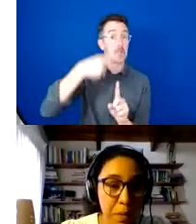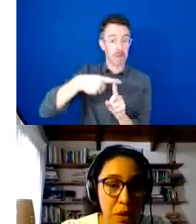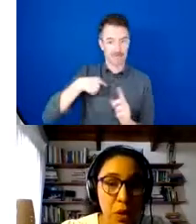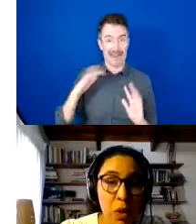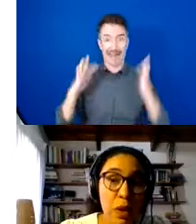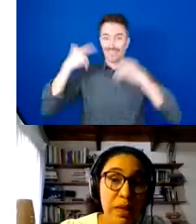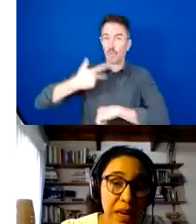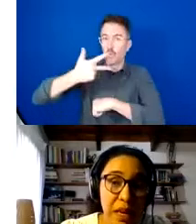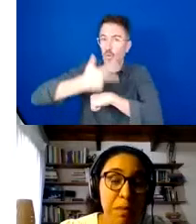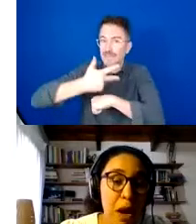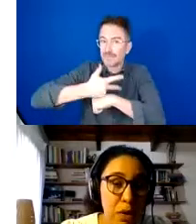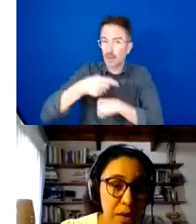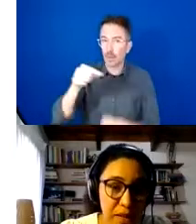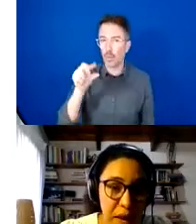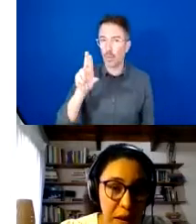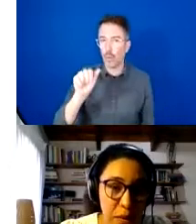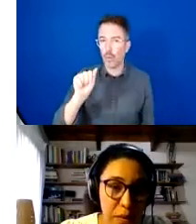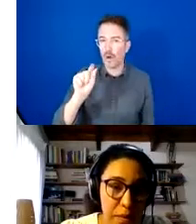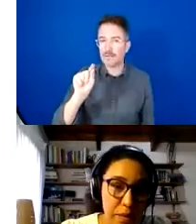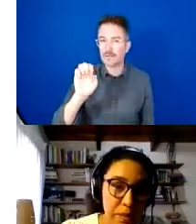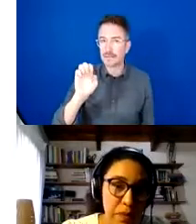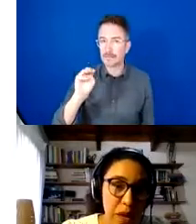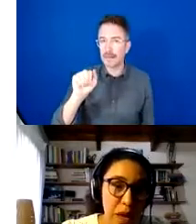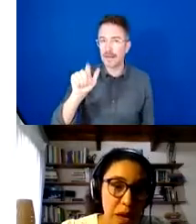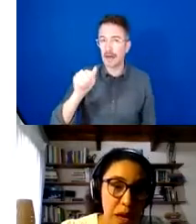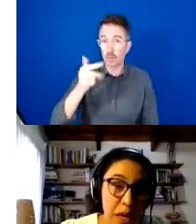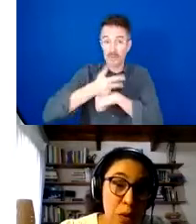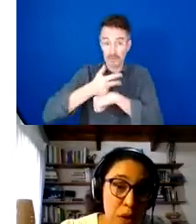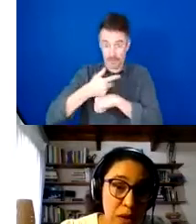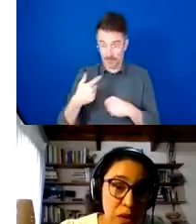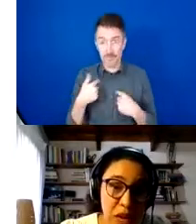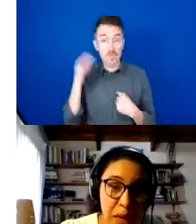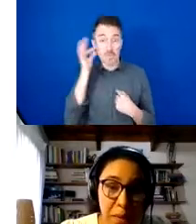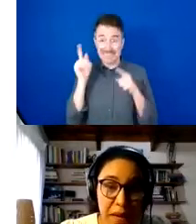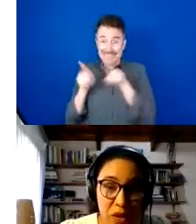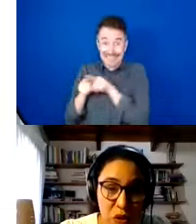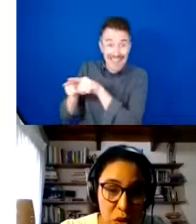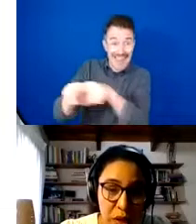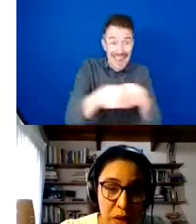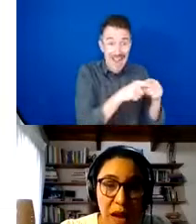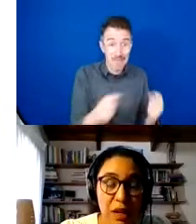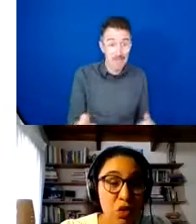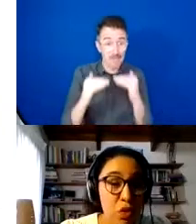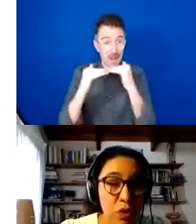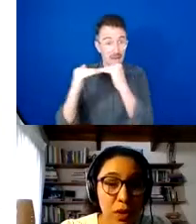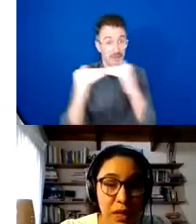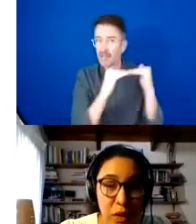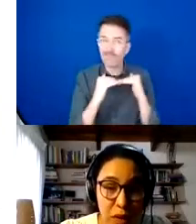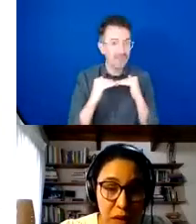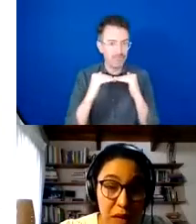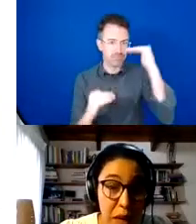up or they can power us down. In a world shaped by historical and